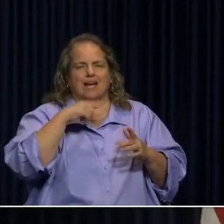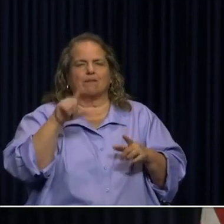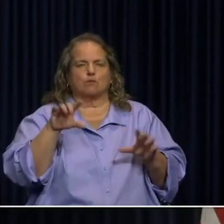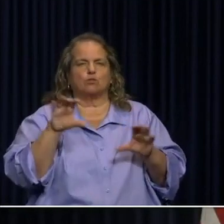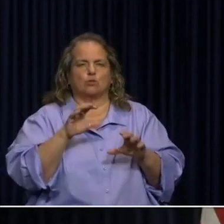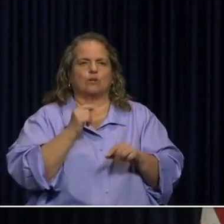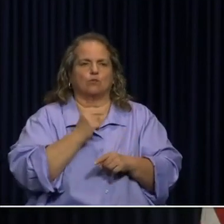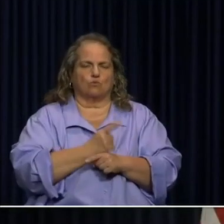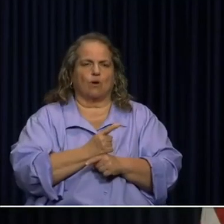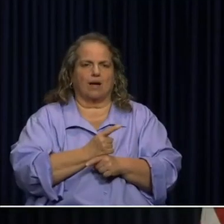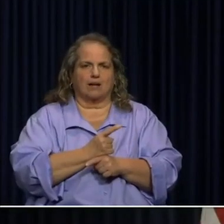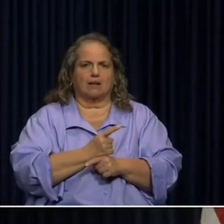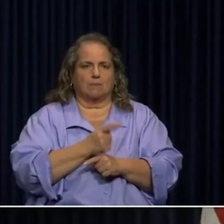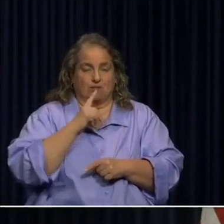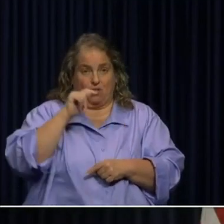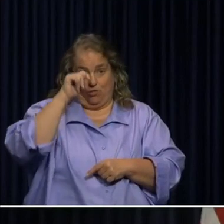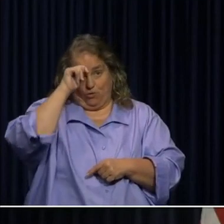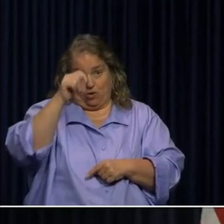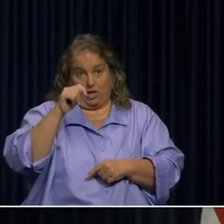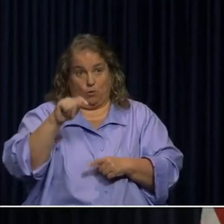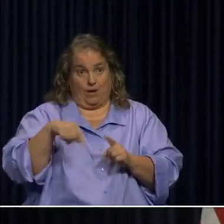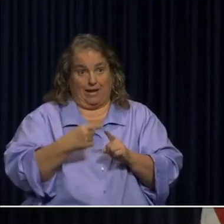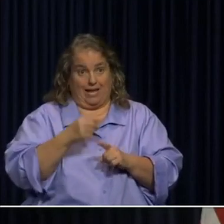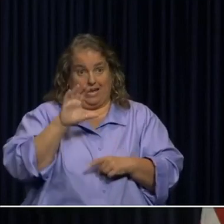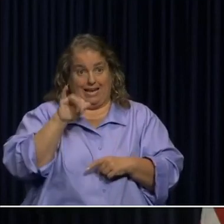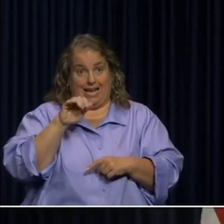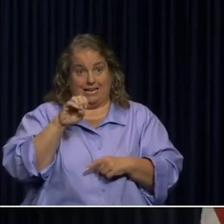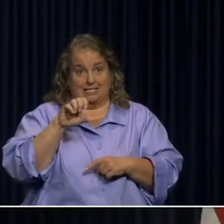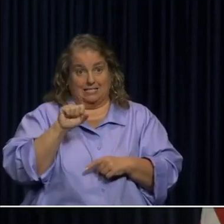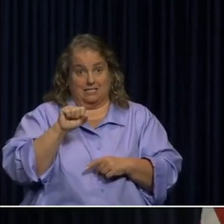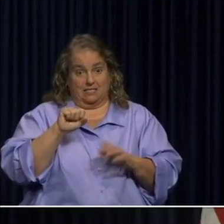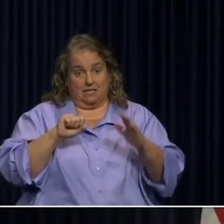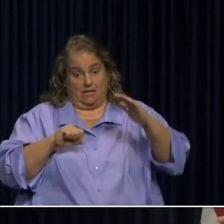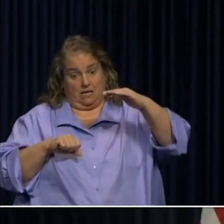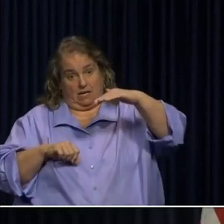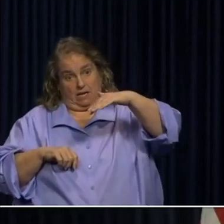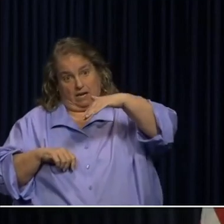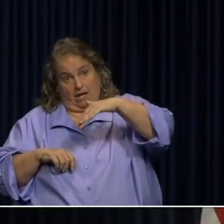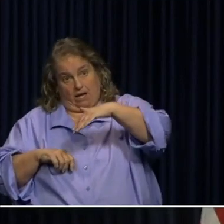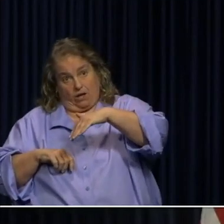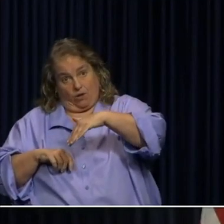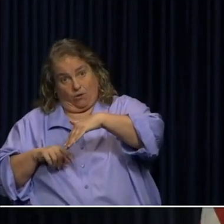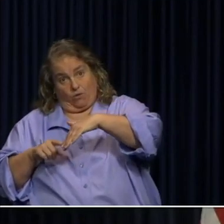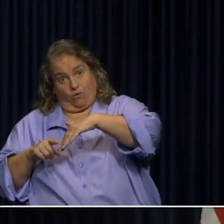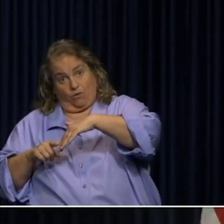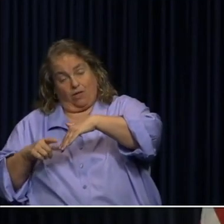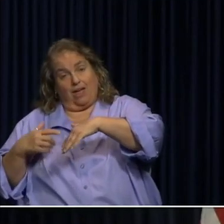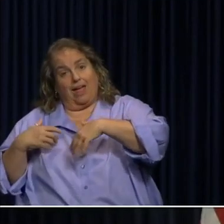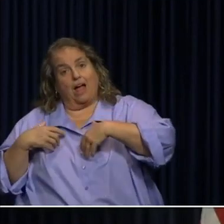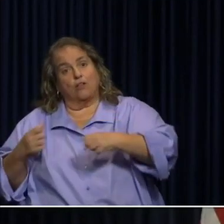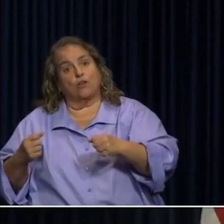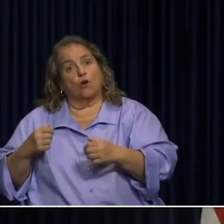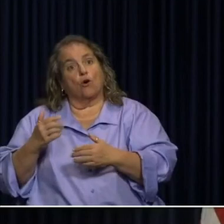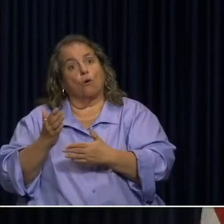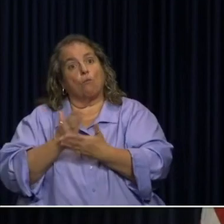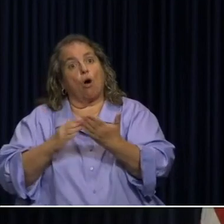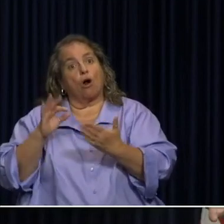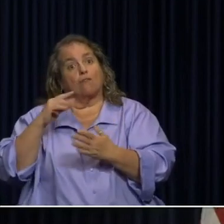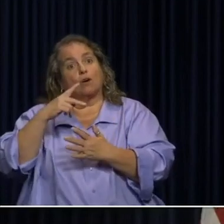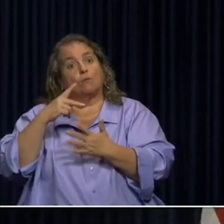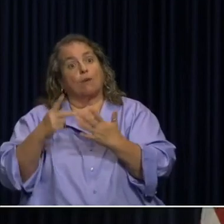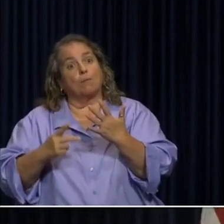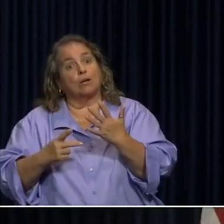least theoretically, when cases are starting to significantly come down, our healthier portion of the population that